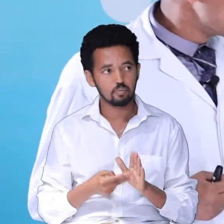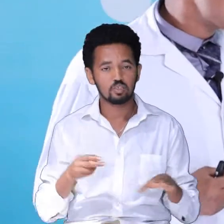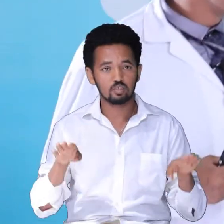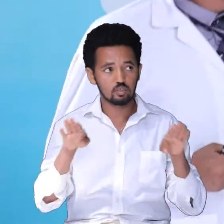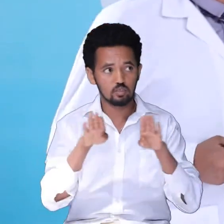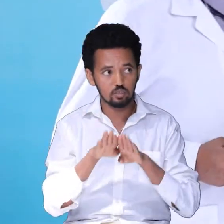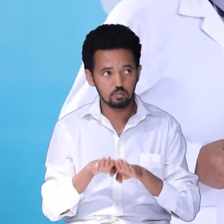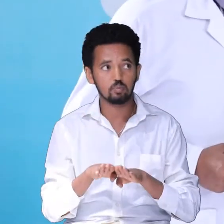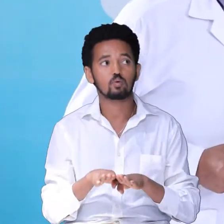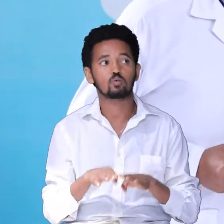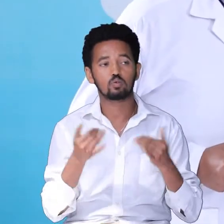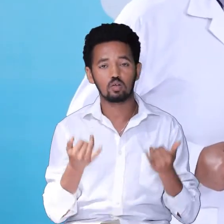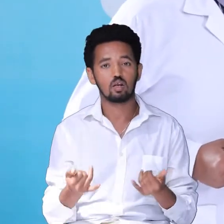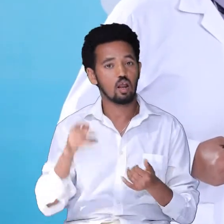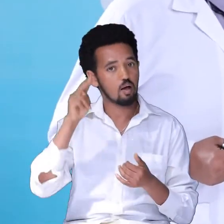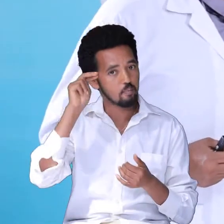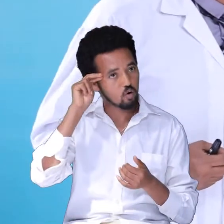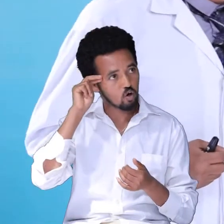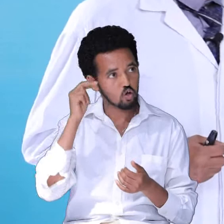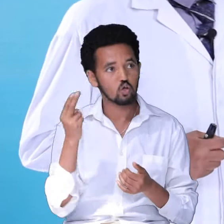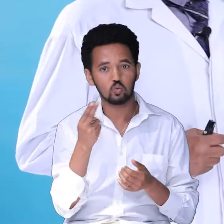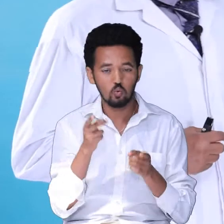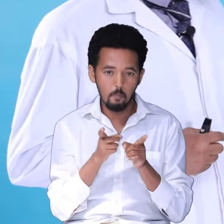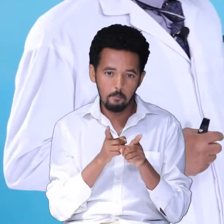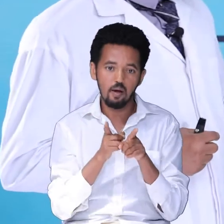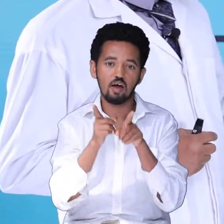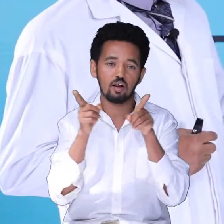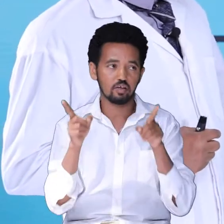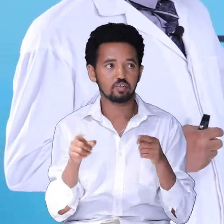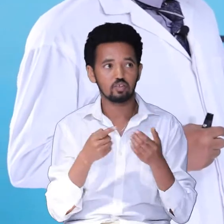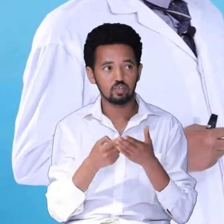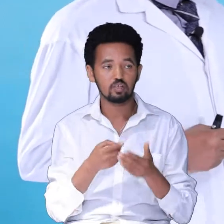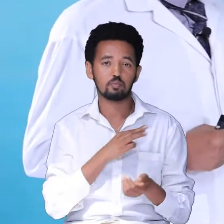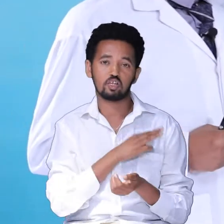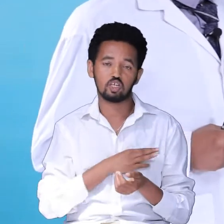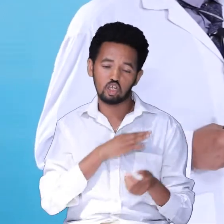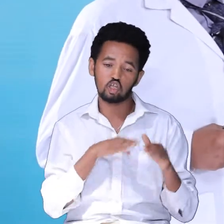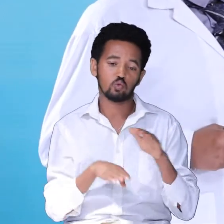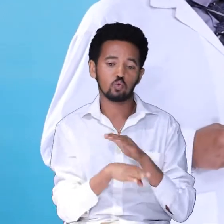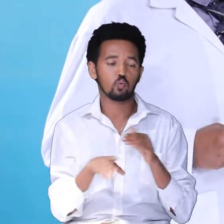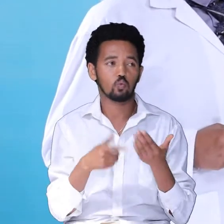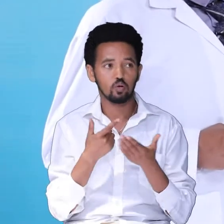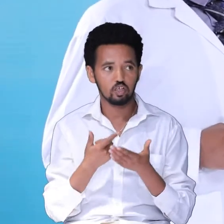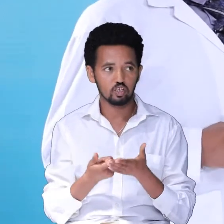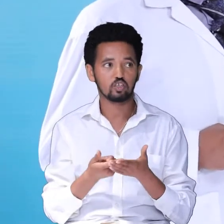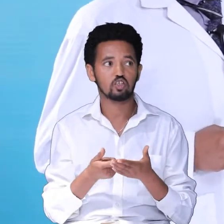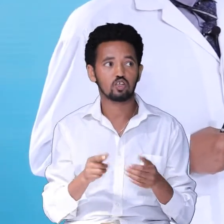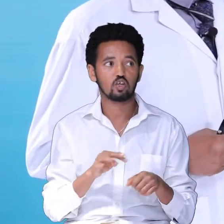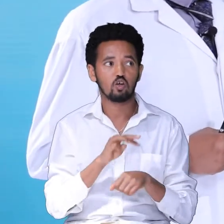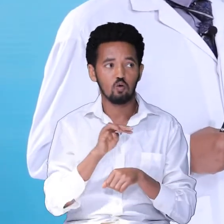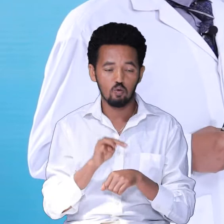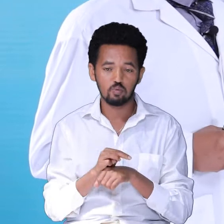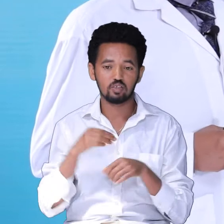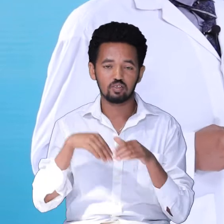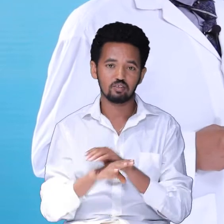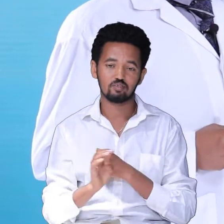blockade designed by Napoleon to paralyze Great Britain through the destruction of British commerce in the East.